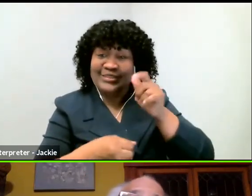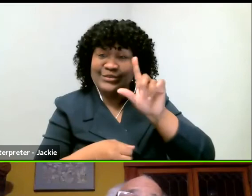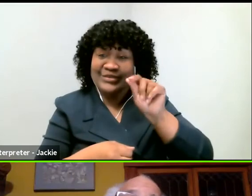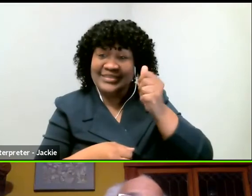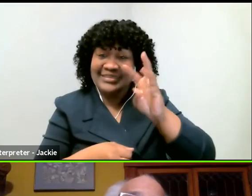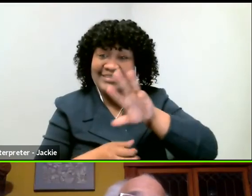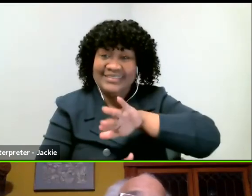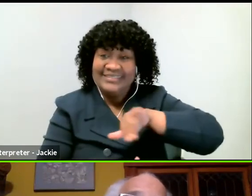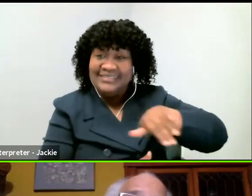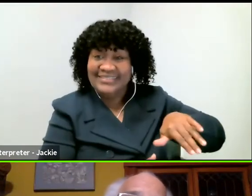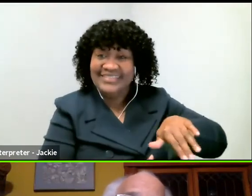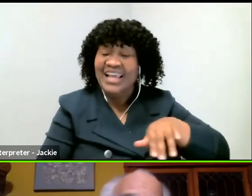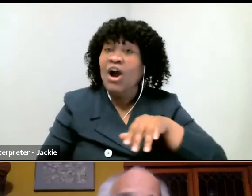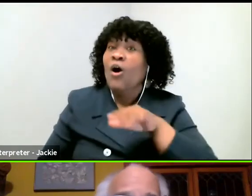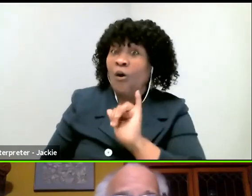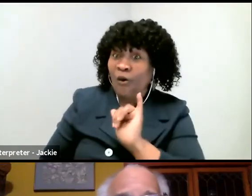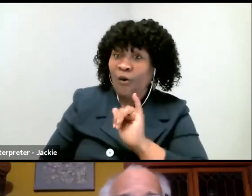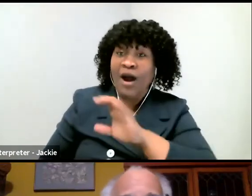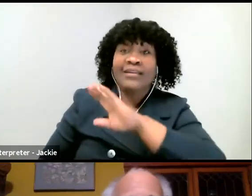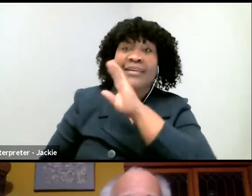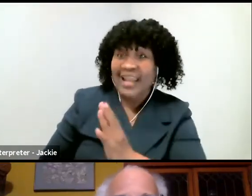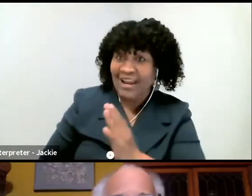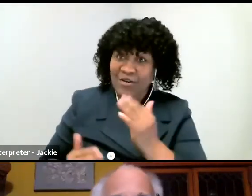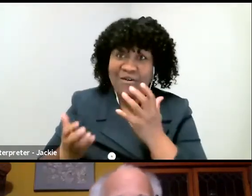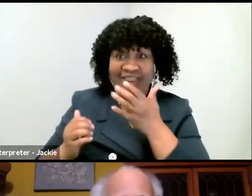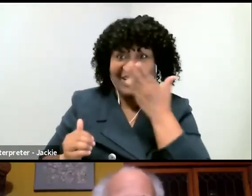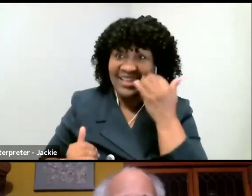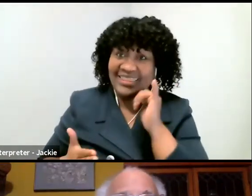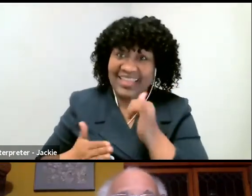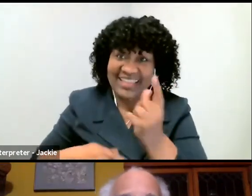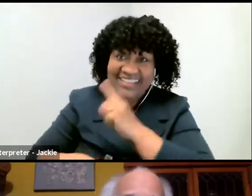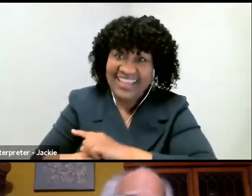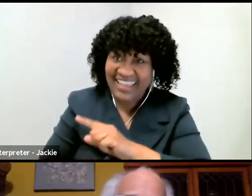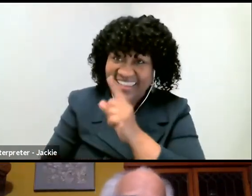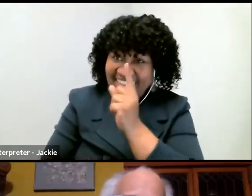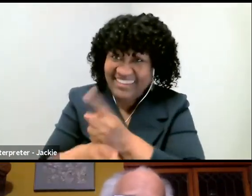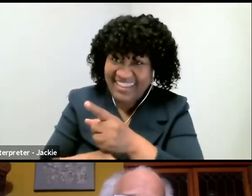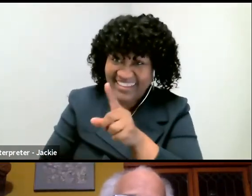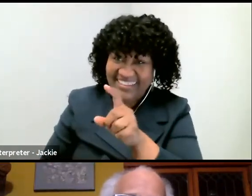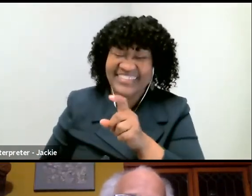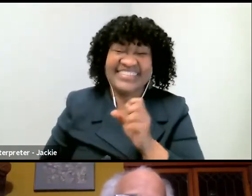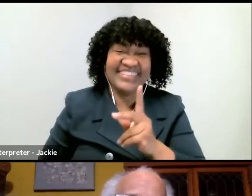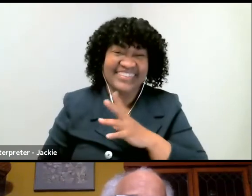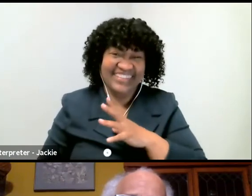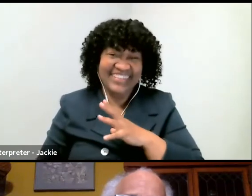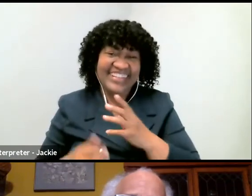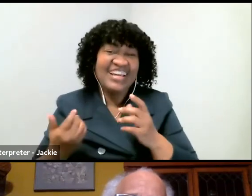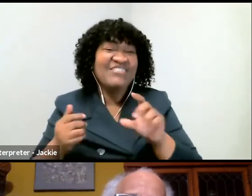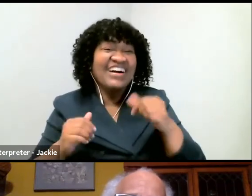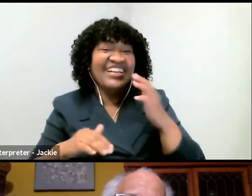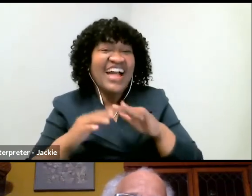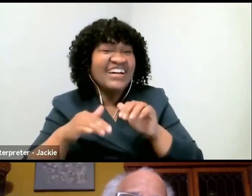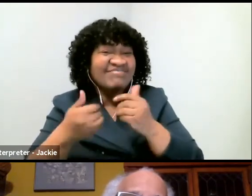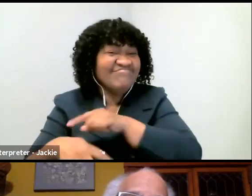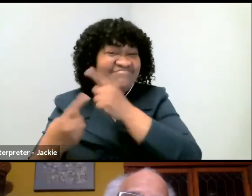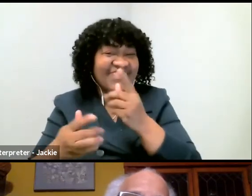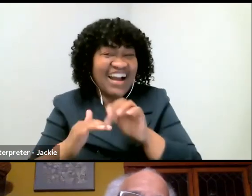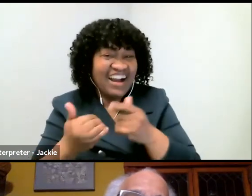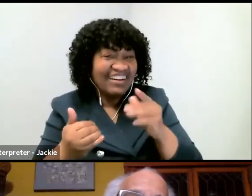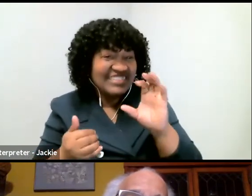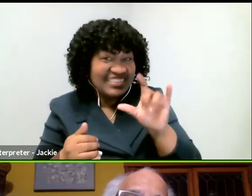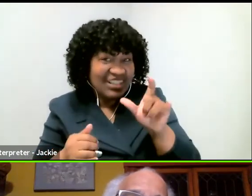No, let's never forget that. Or that, yeah. But other than that, how have you been? You've been